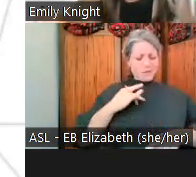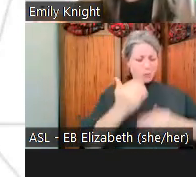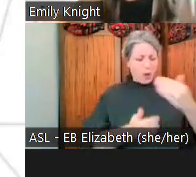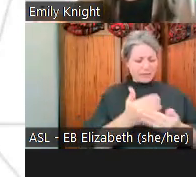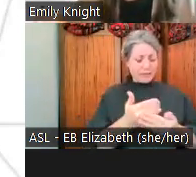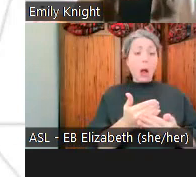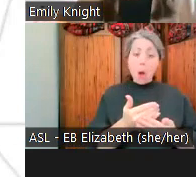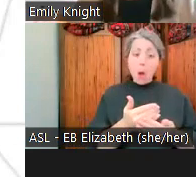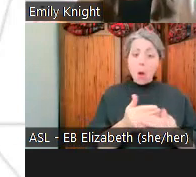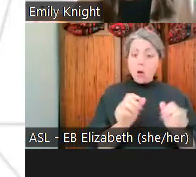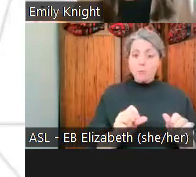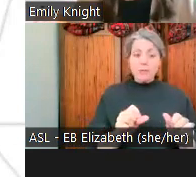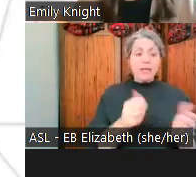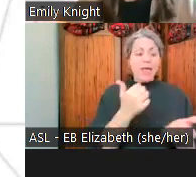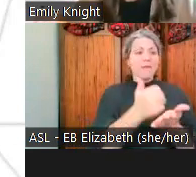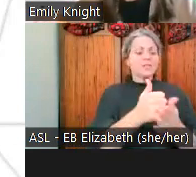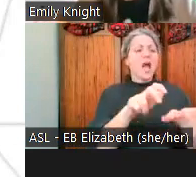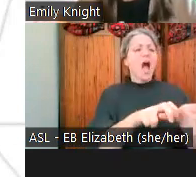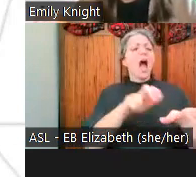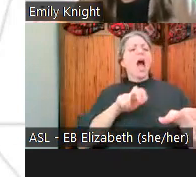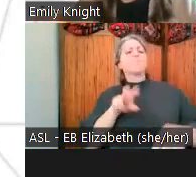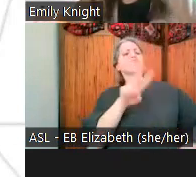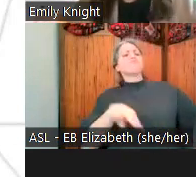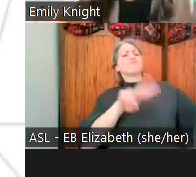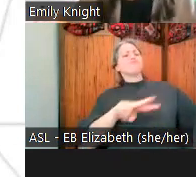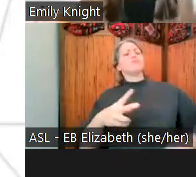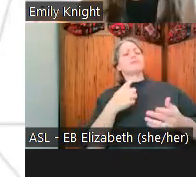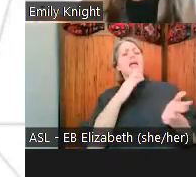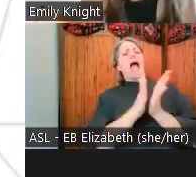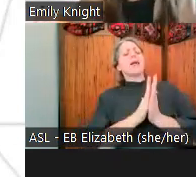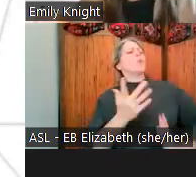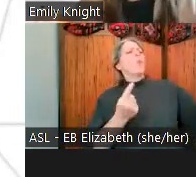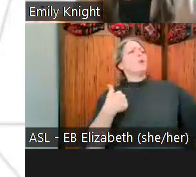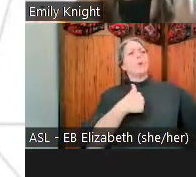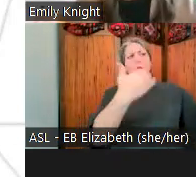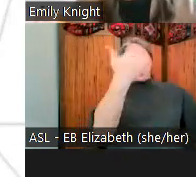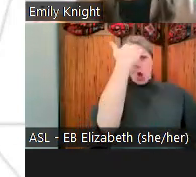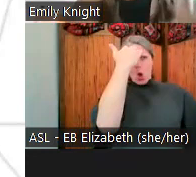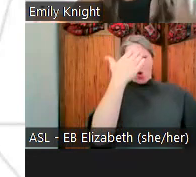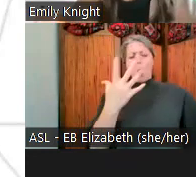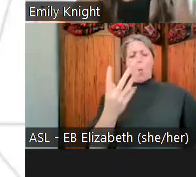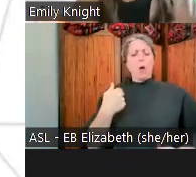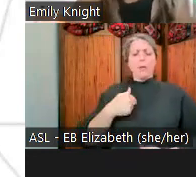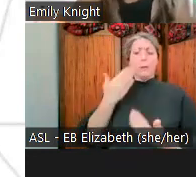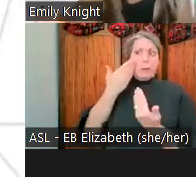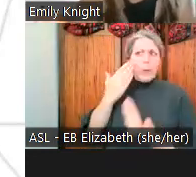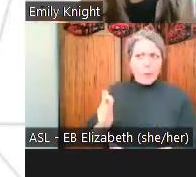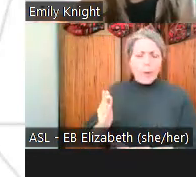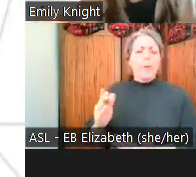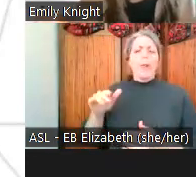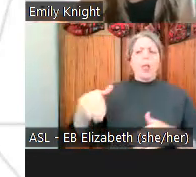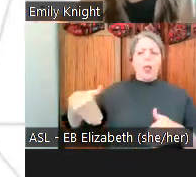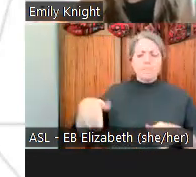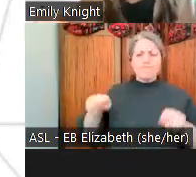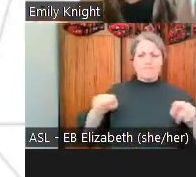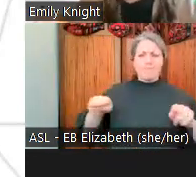can be useful to take a step back and think about what do we know, what don't we know, and importantly, how might we